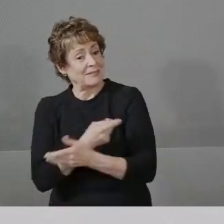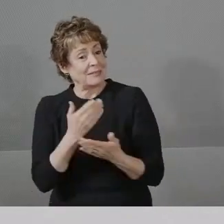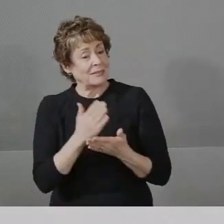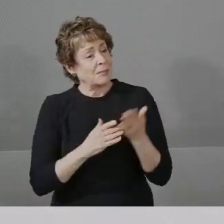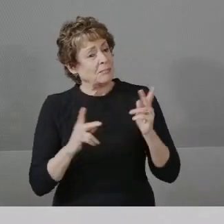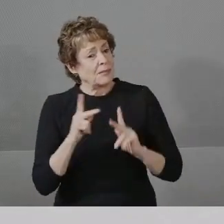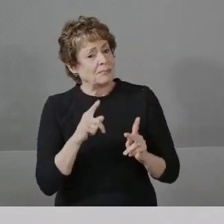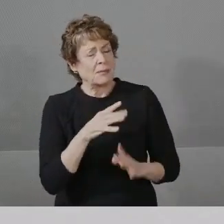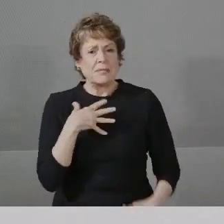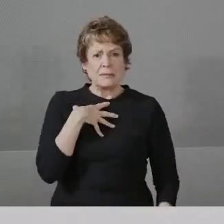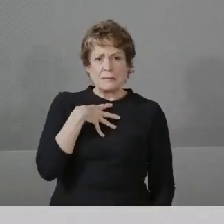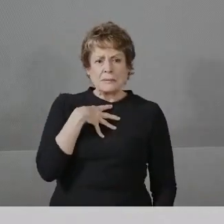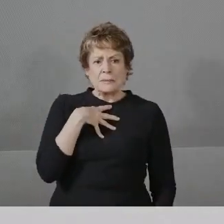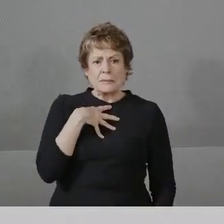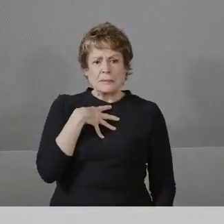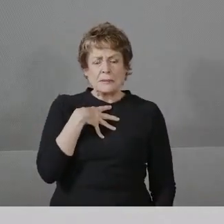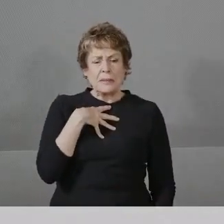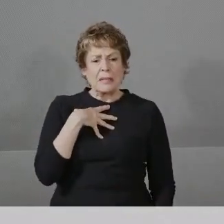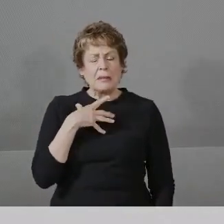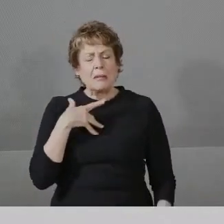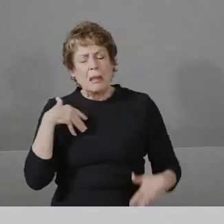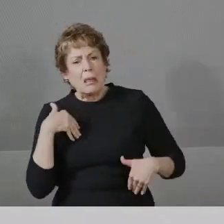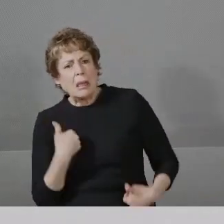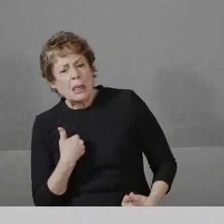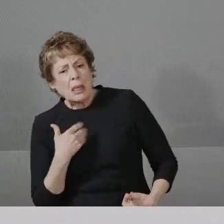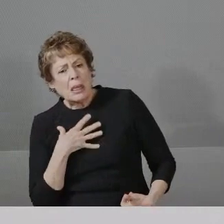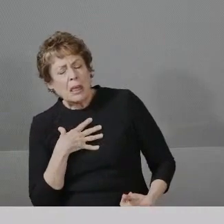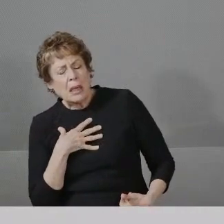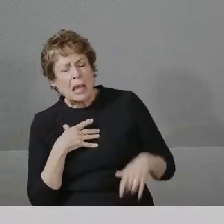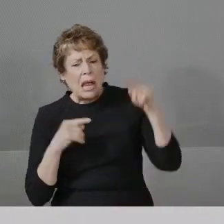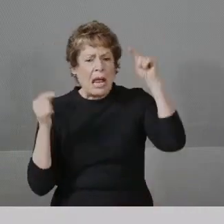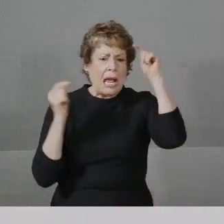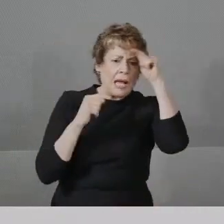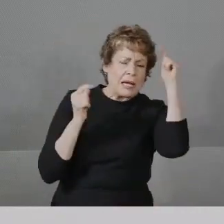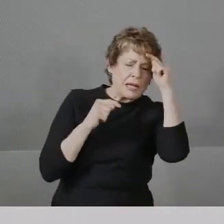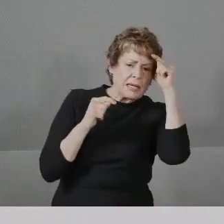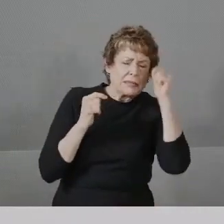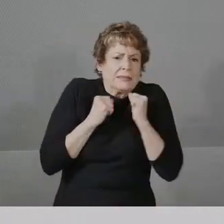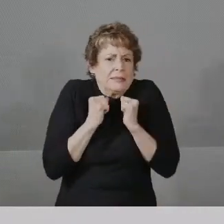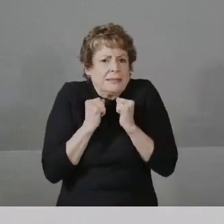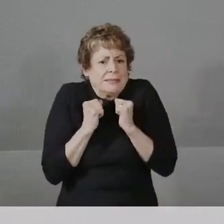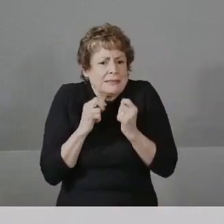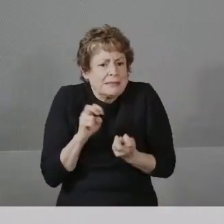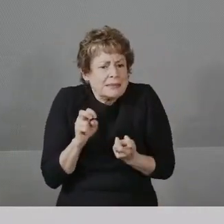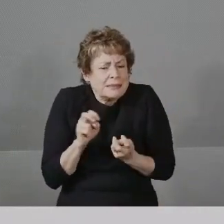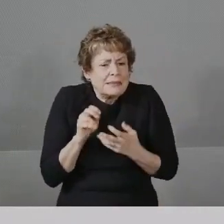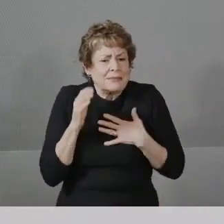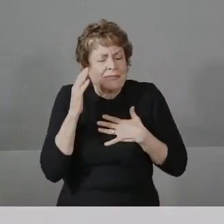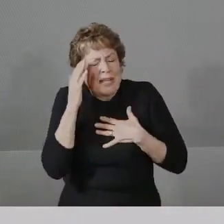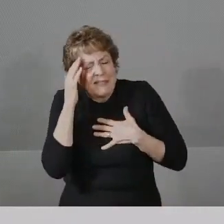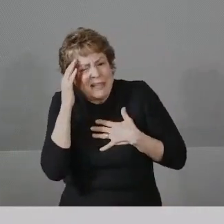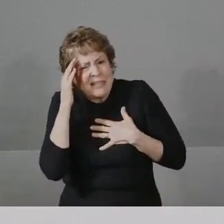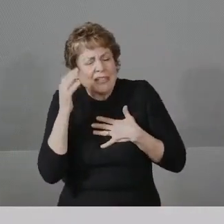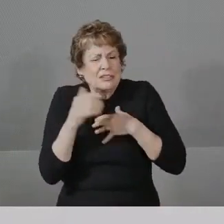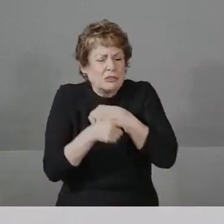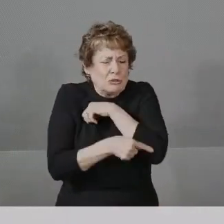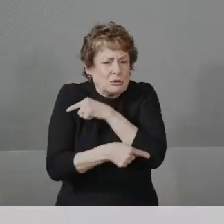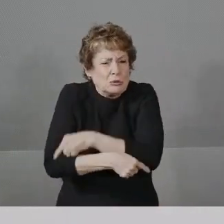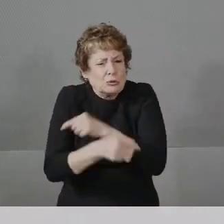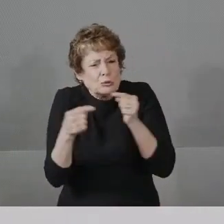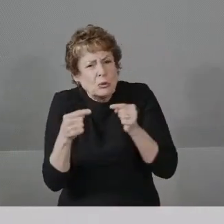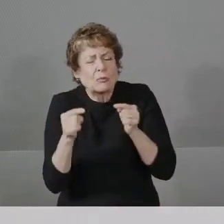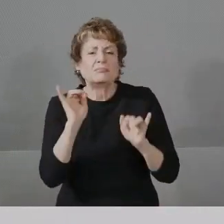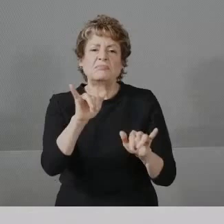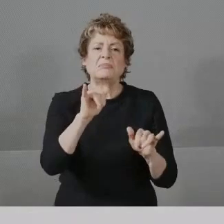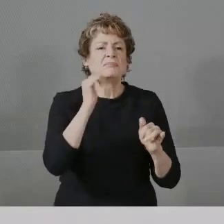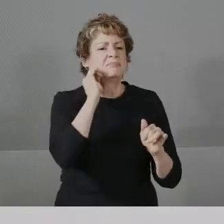include fatigue, headaches, chills, and muscle or joint pain. The most important reaction, though, is likely a sore arm.